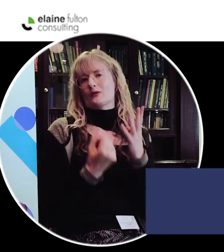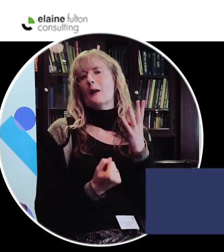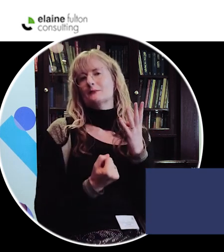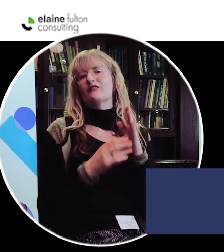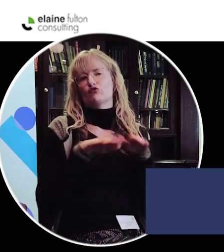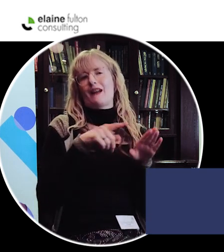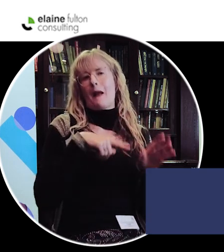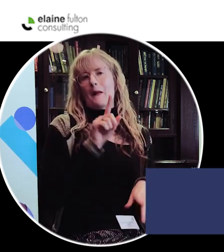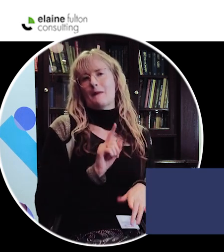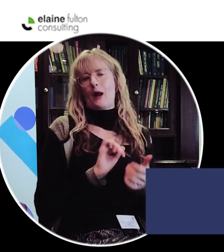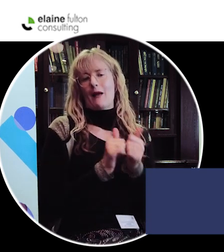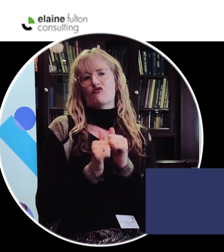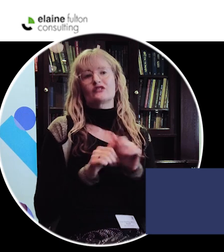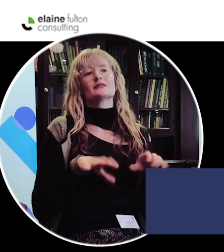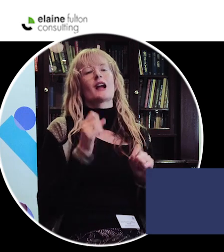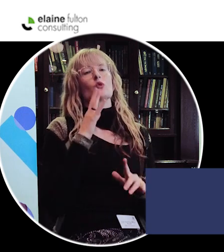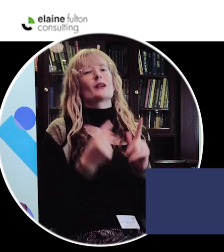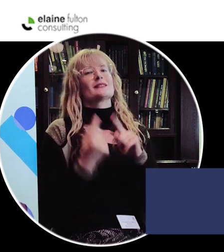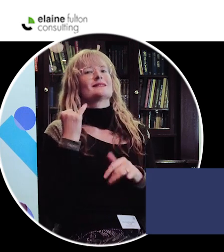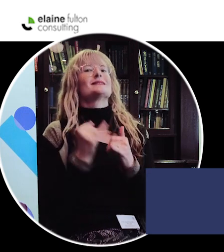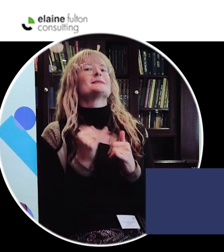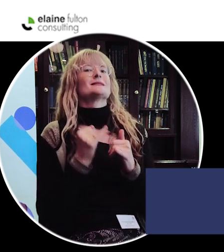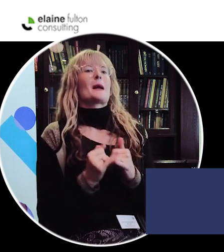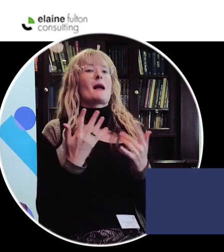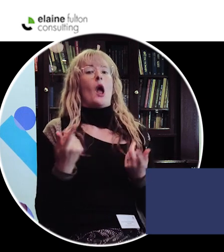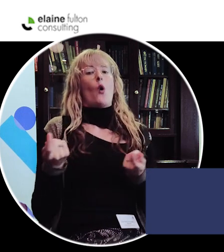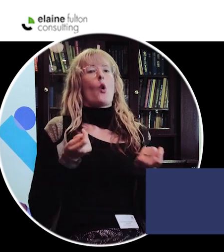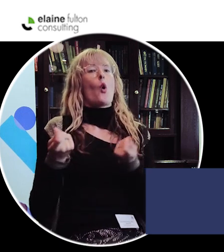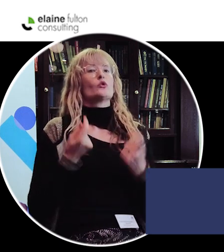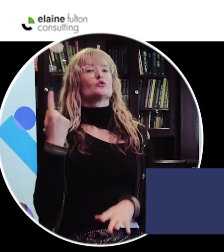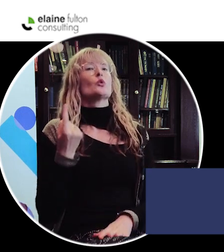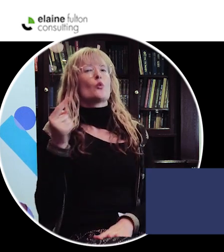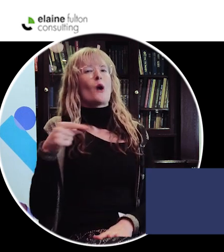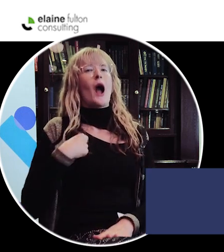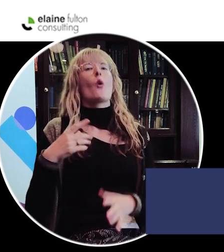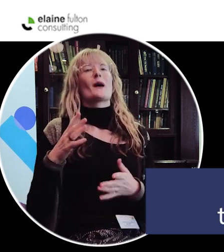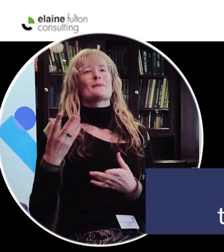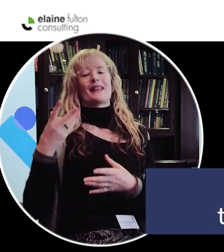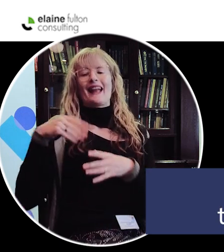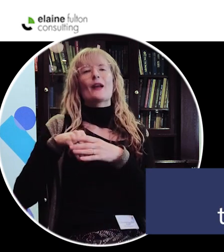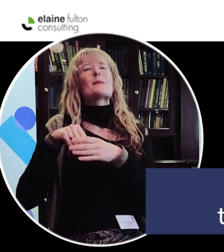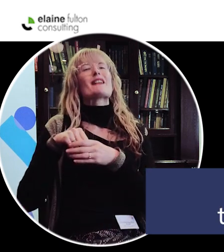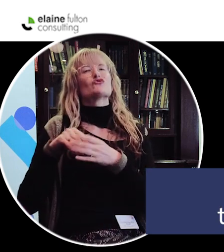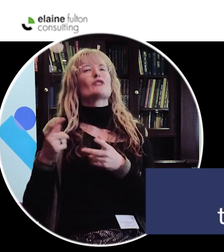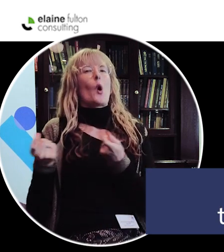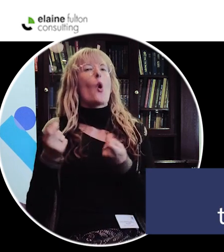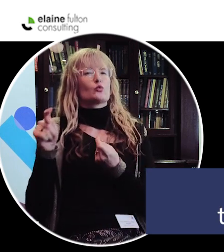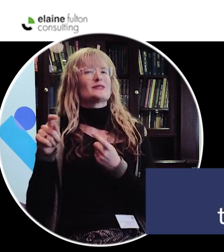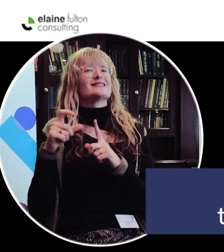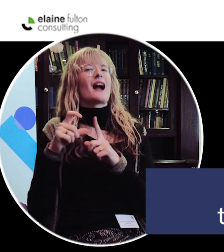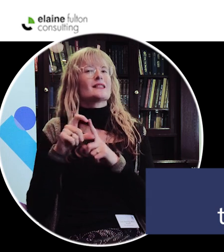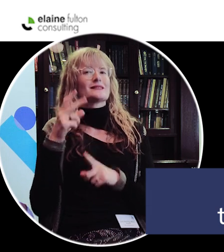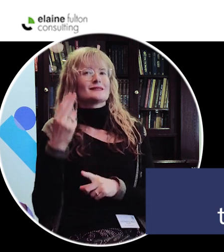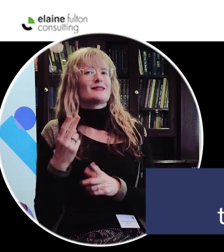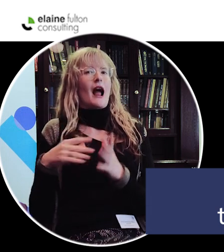in September, now hosted by our incubation host, Dartington Service Design Lab. And it gives us a lot more opportunity